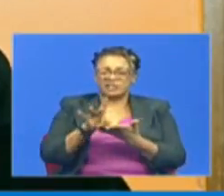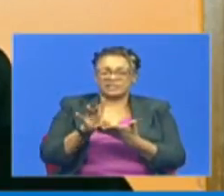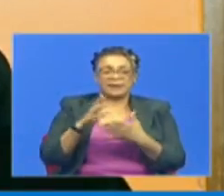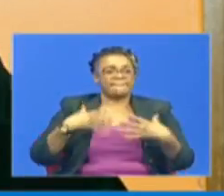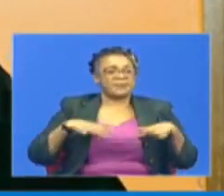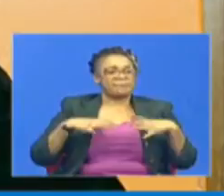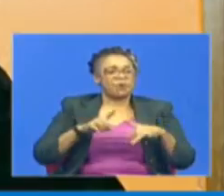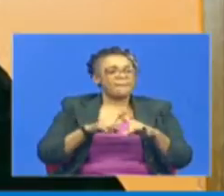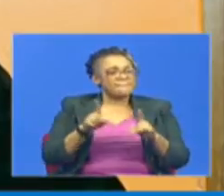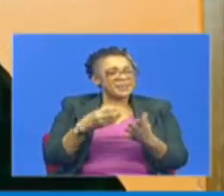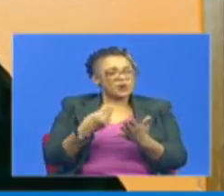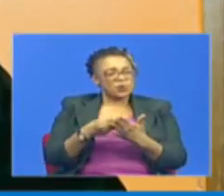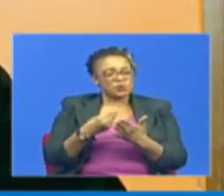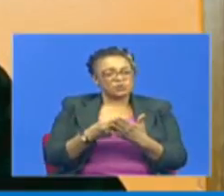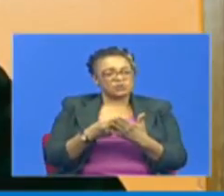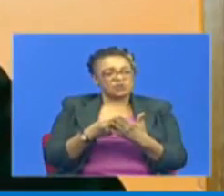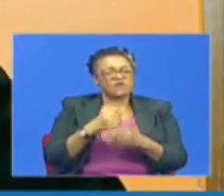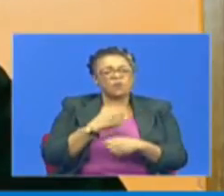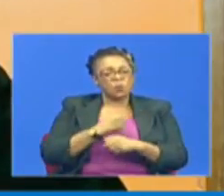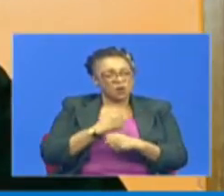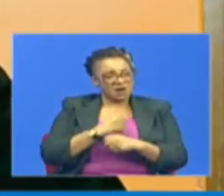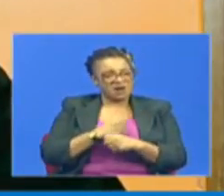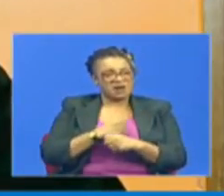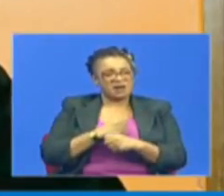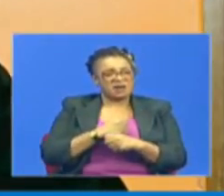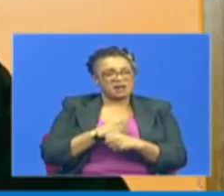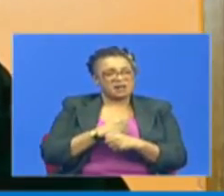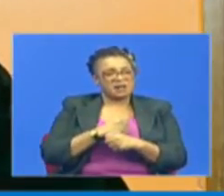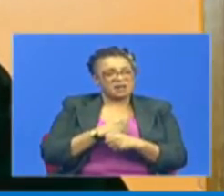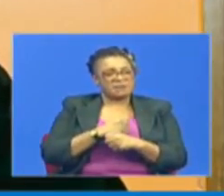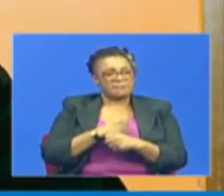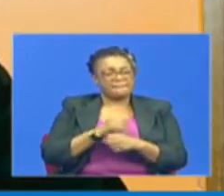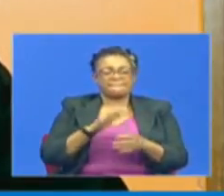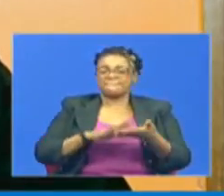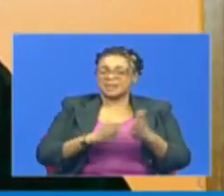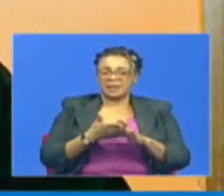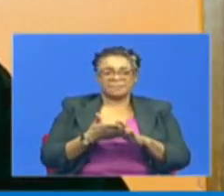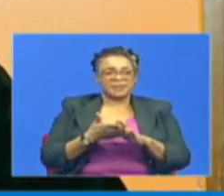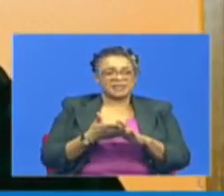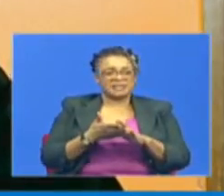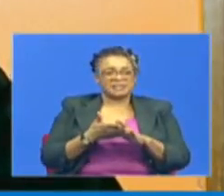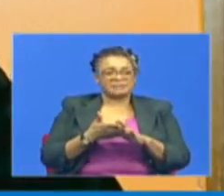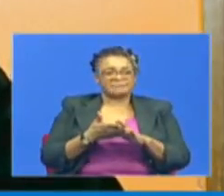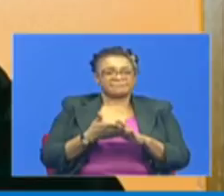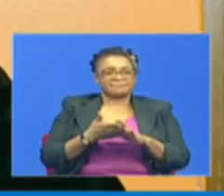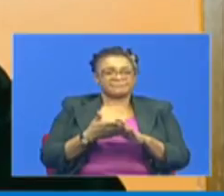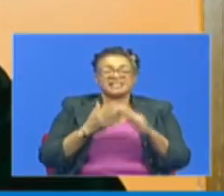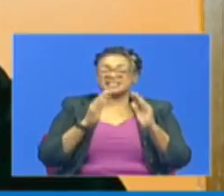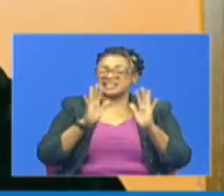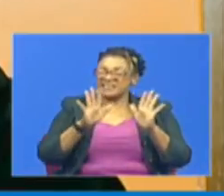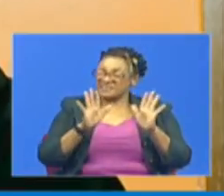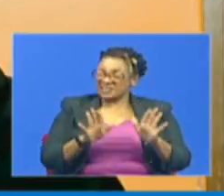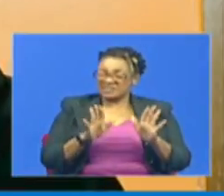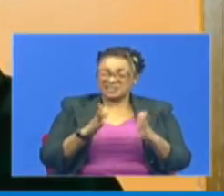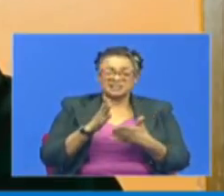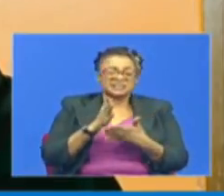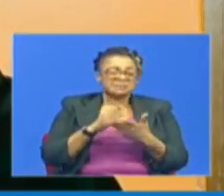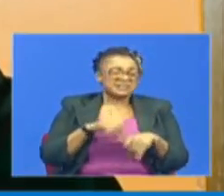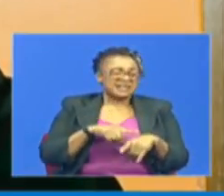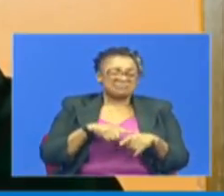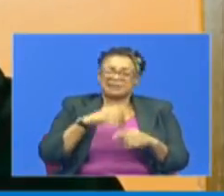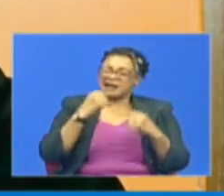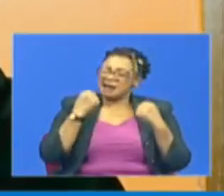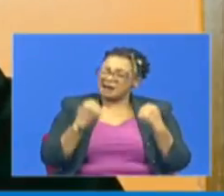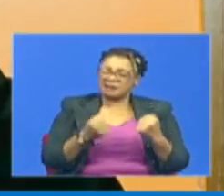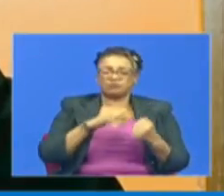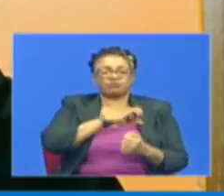the cost of labor in their P&L is becoming significant and in some cases unbearable.